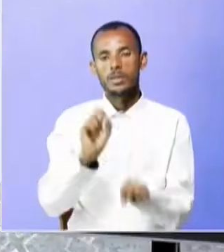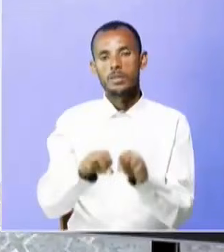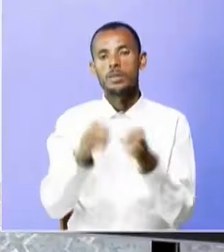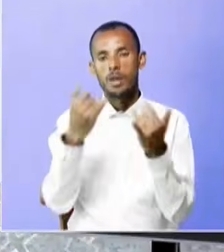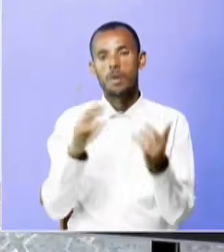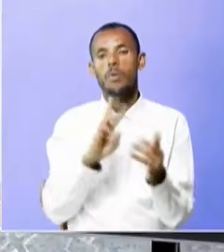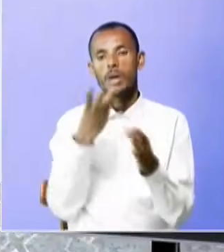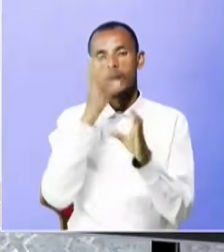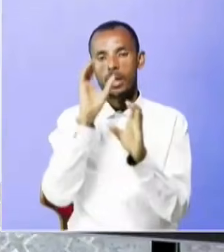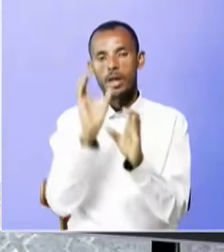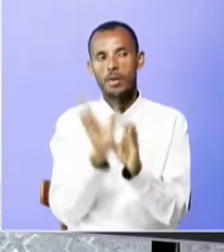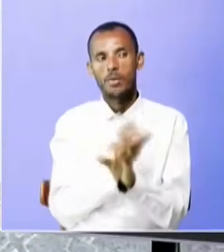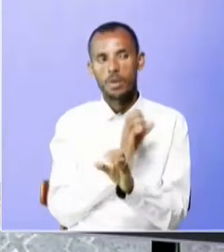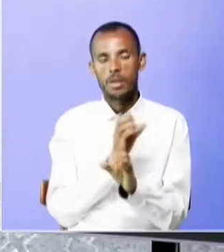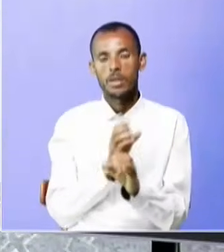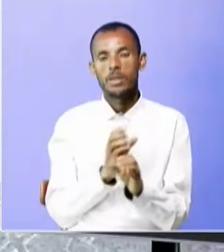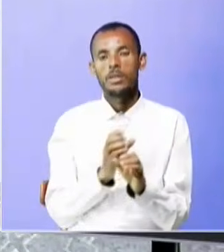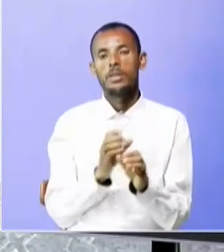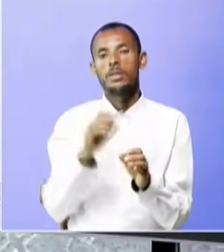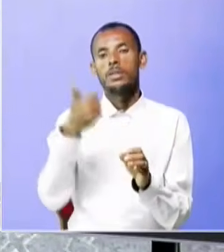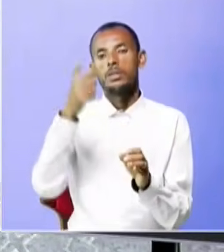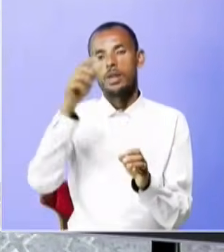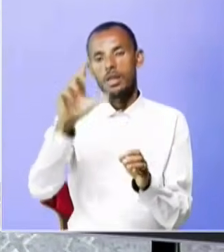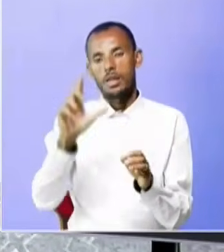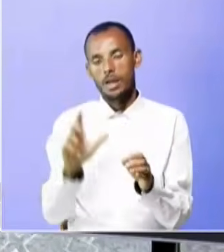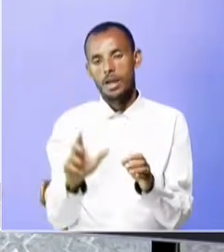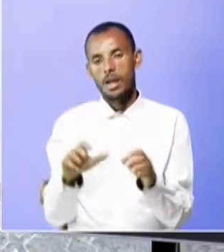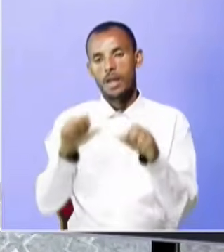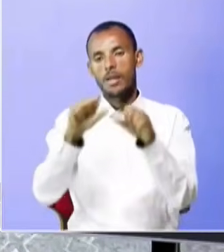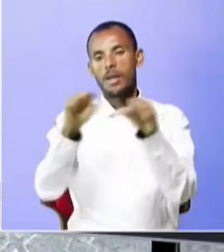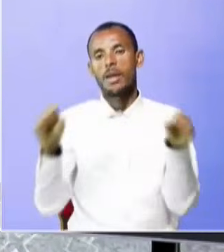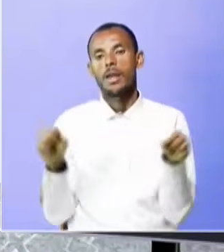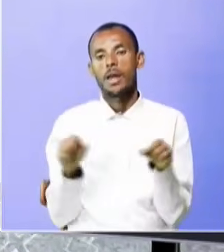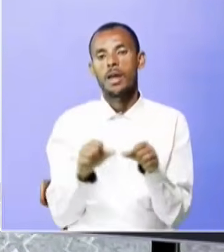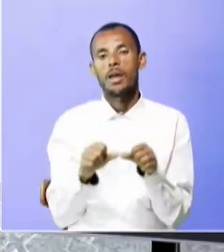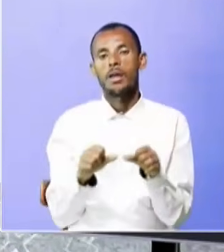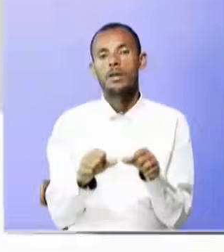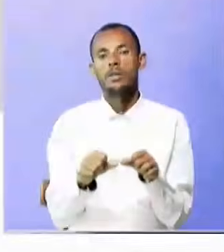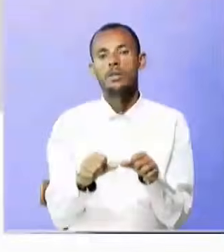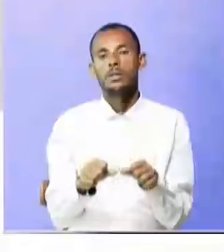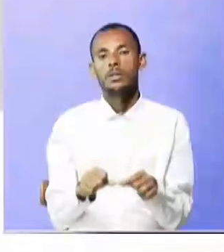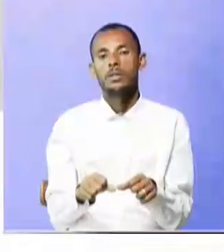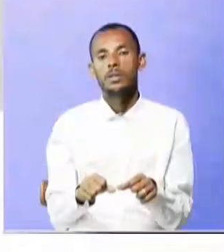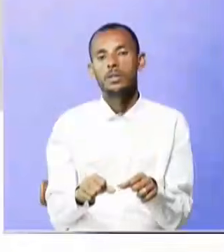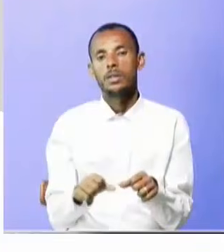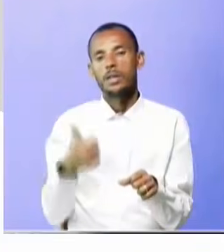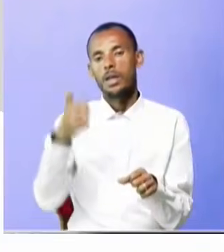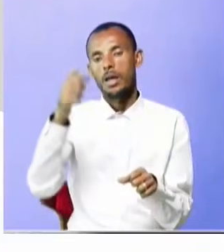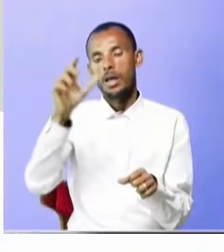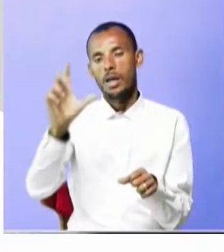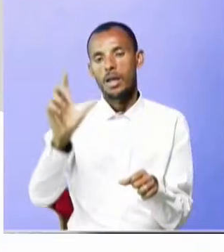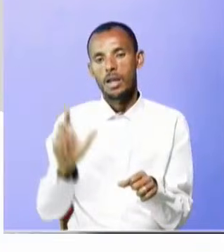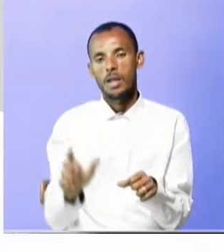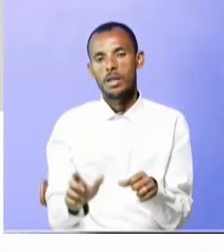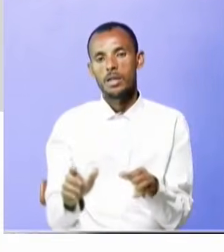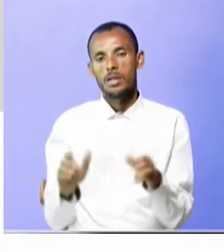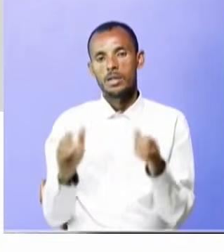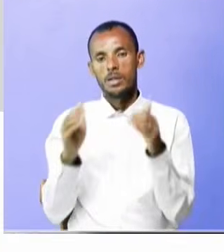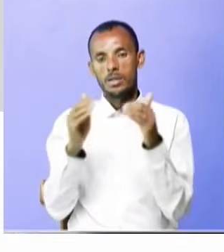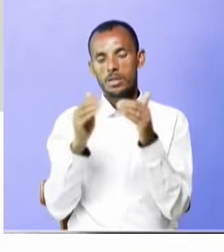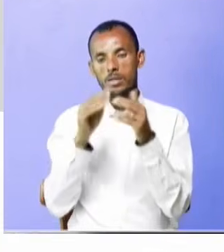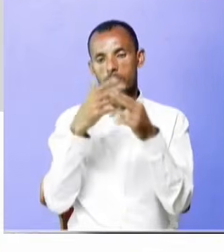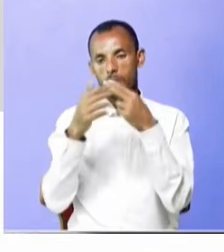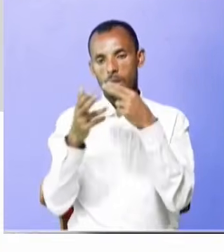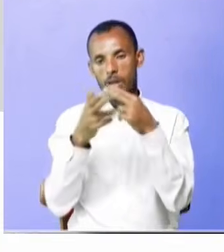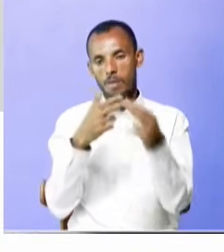can calculate the lateral surface area. Okay, so the lateral surface area is the product